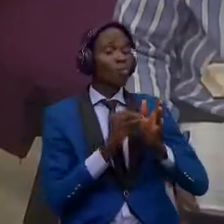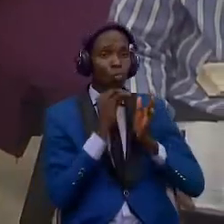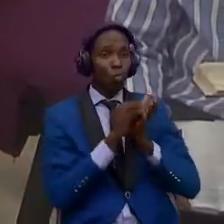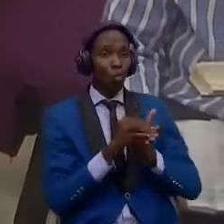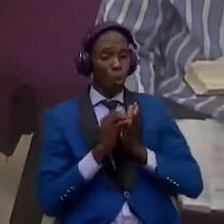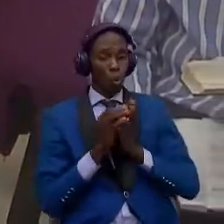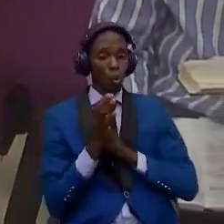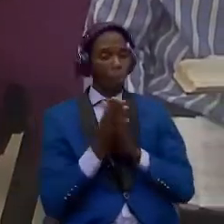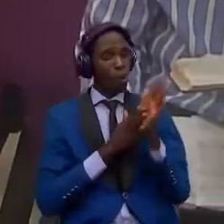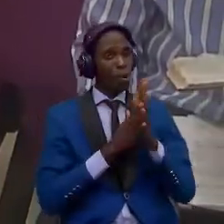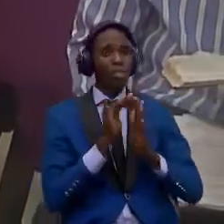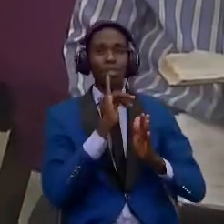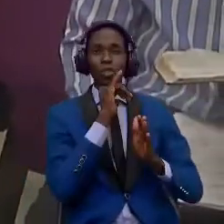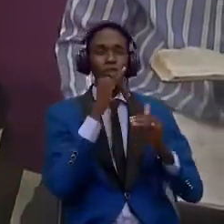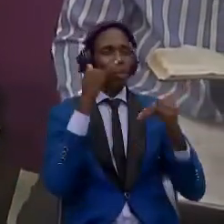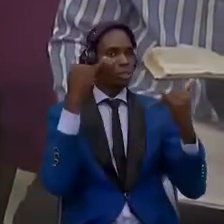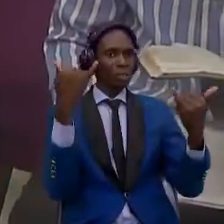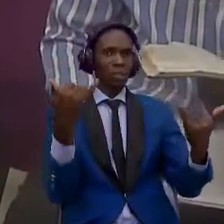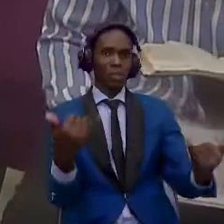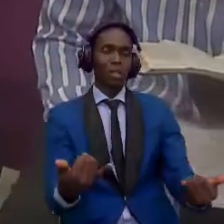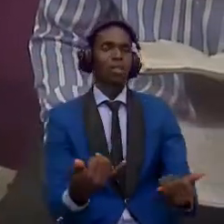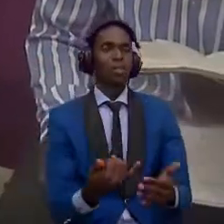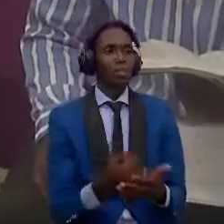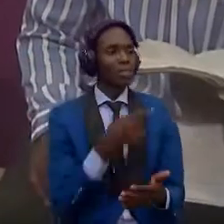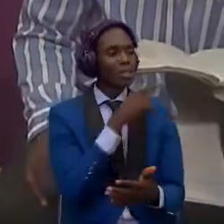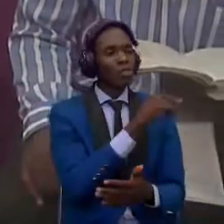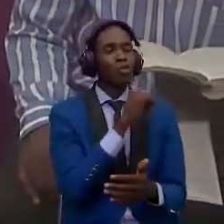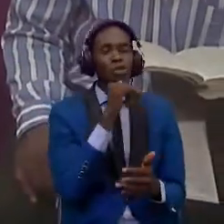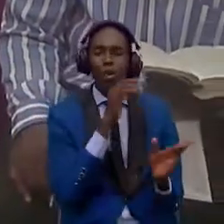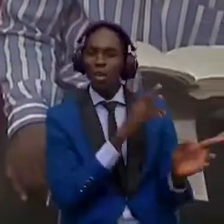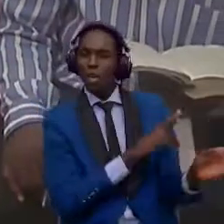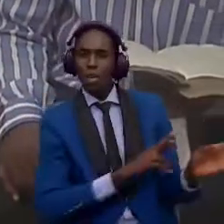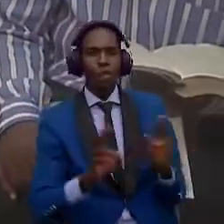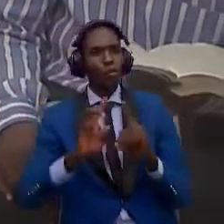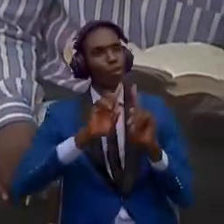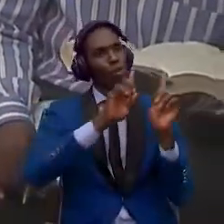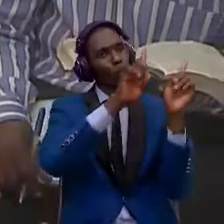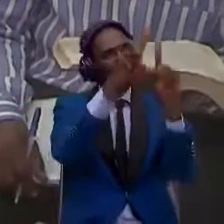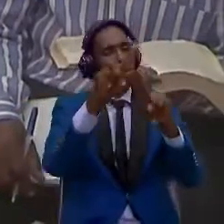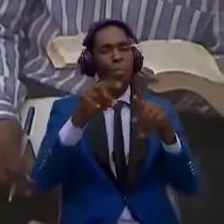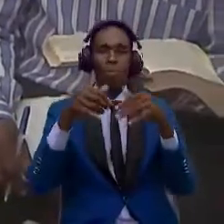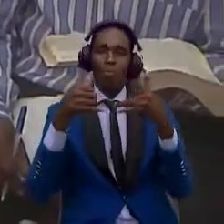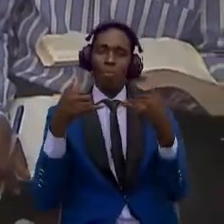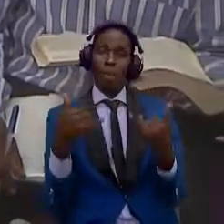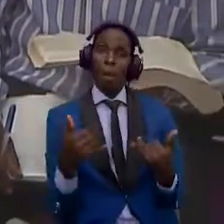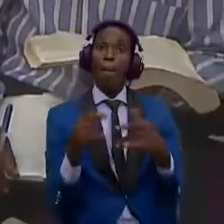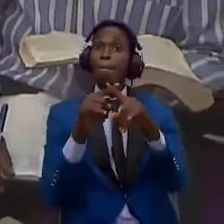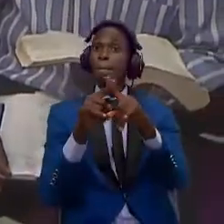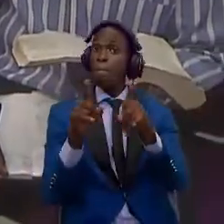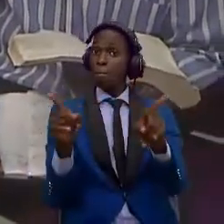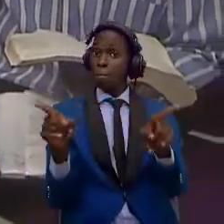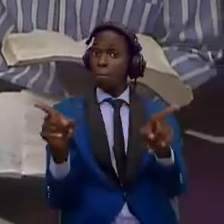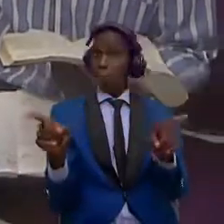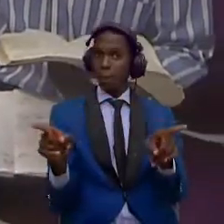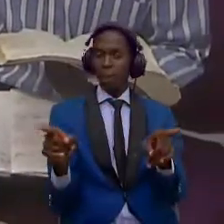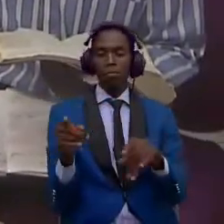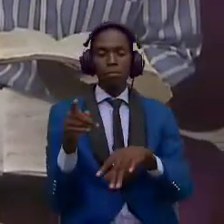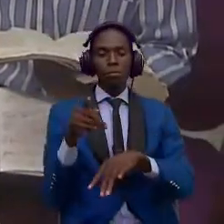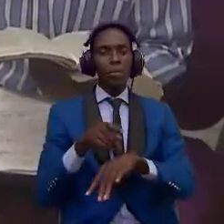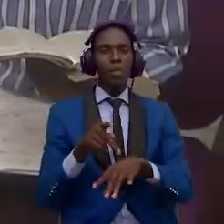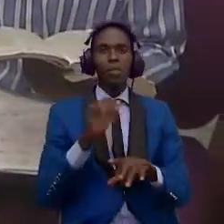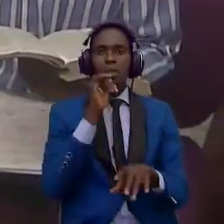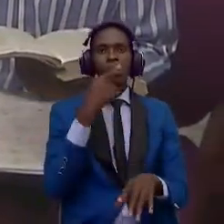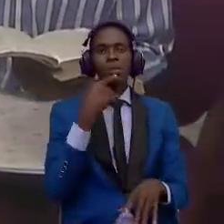come at this time. Was not at all to come at this time. But Paul did not